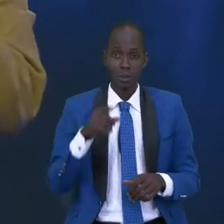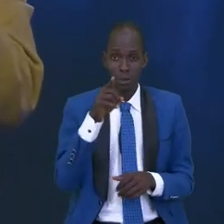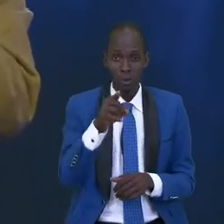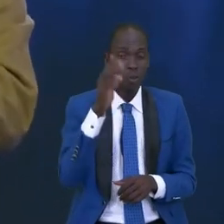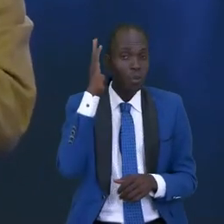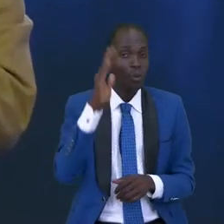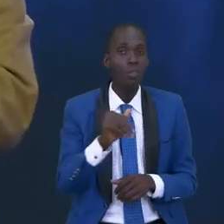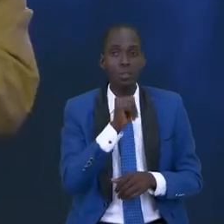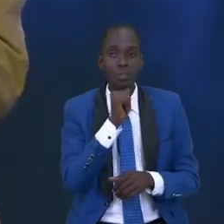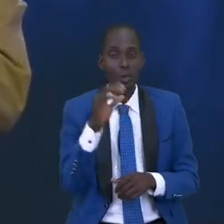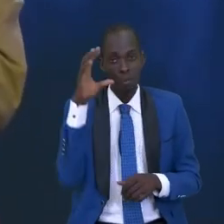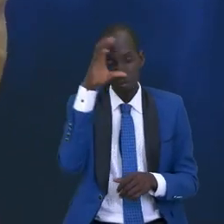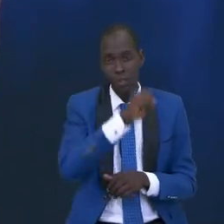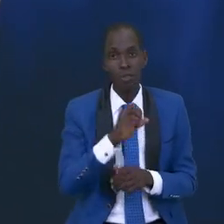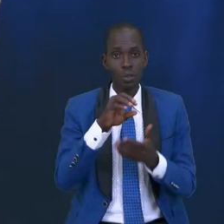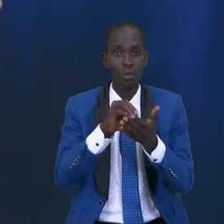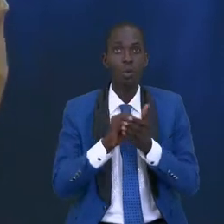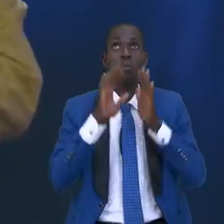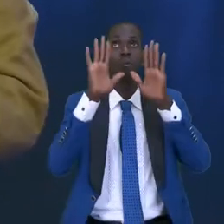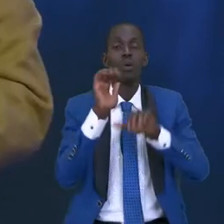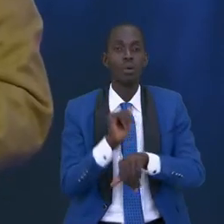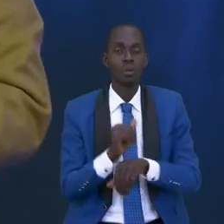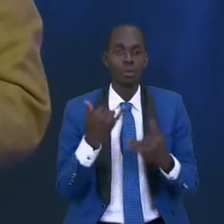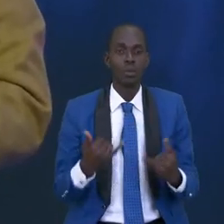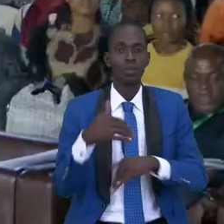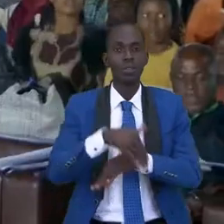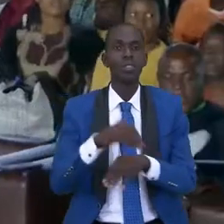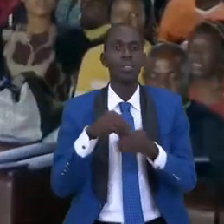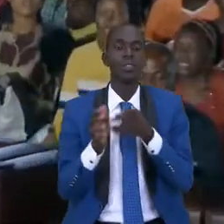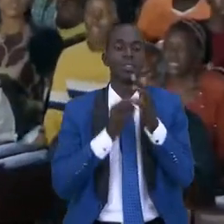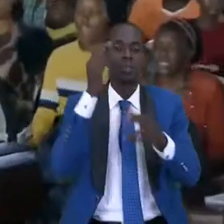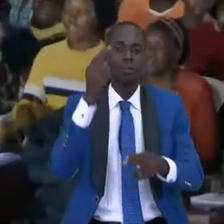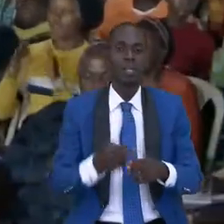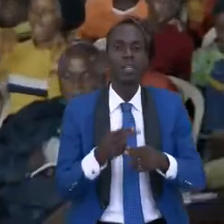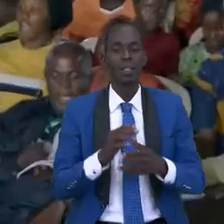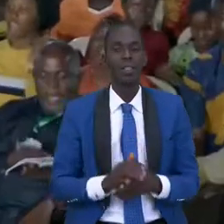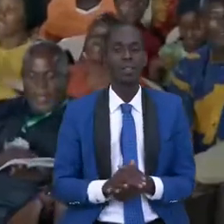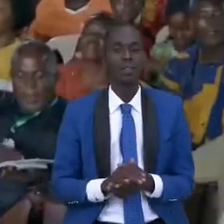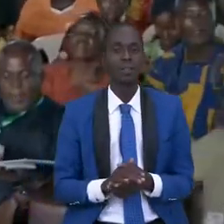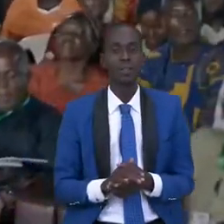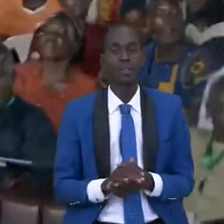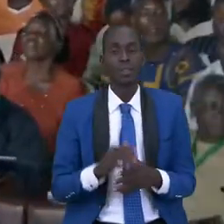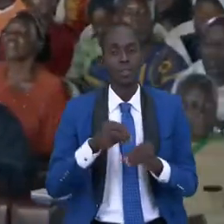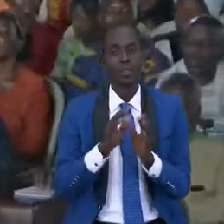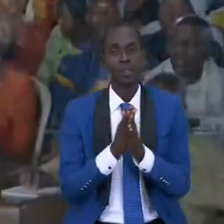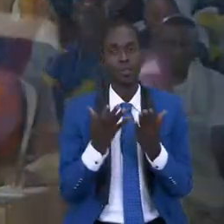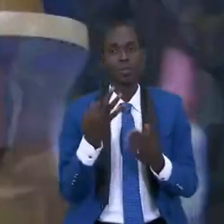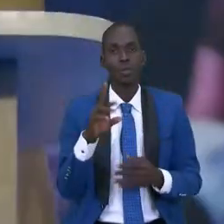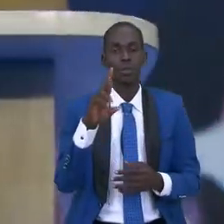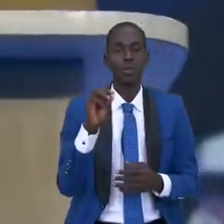not miss your miracle tonight in Jesus' name. In Romans chapter